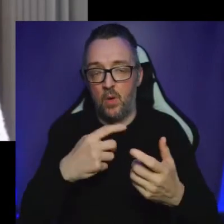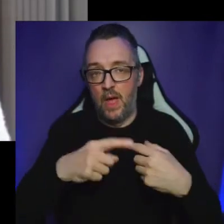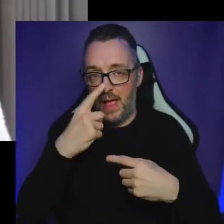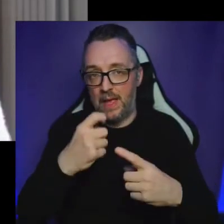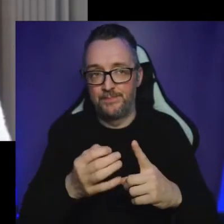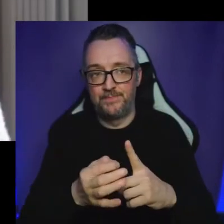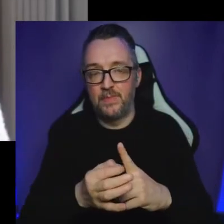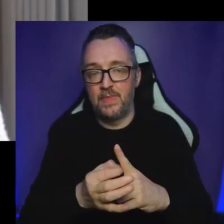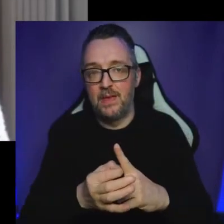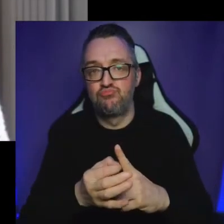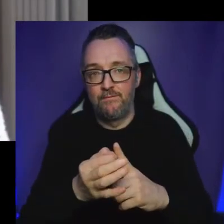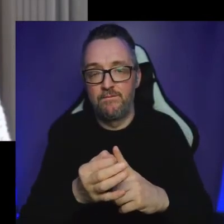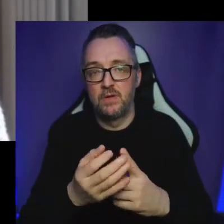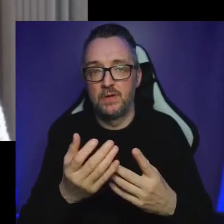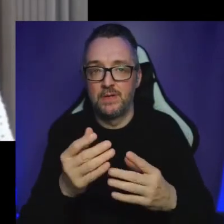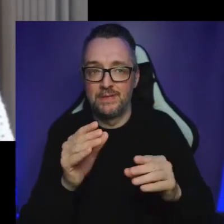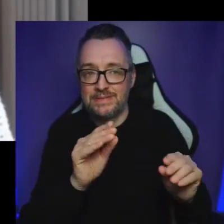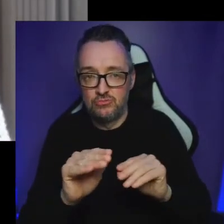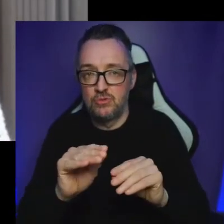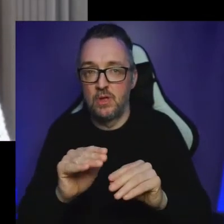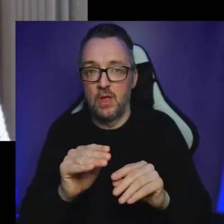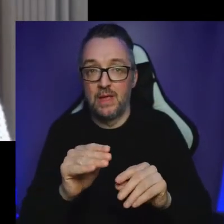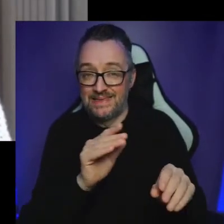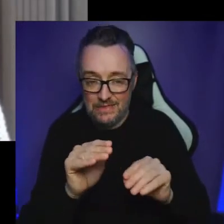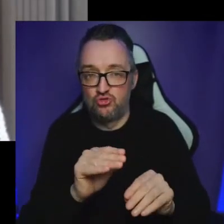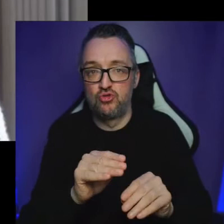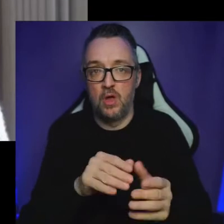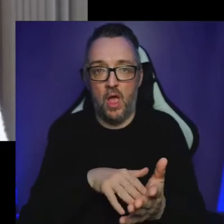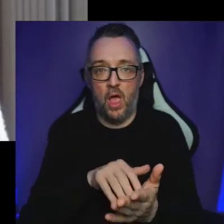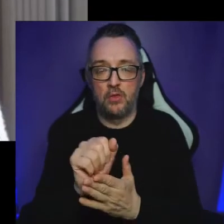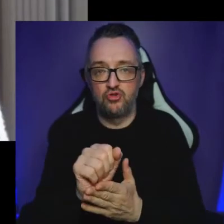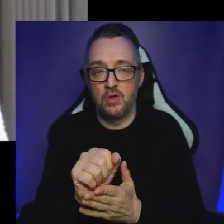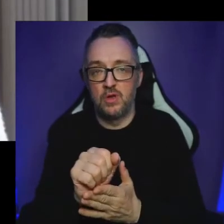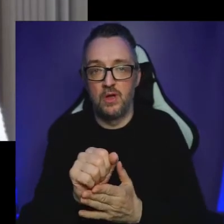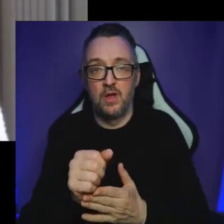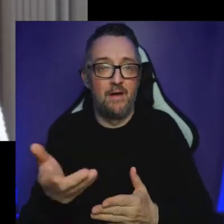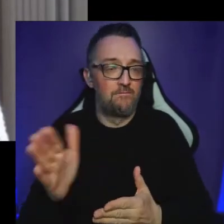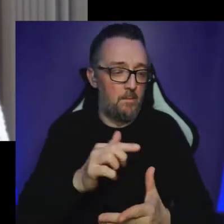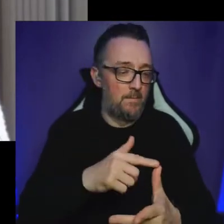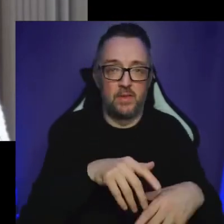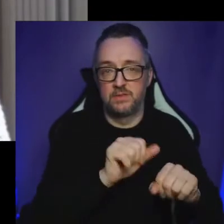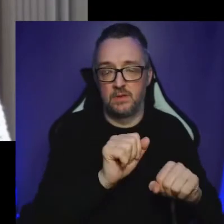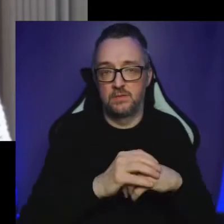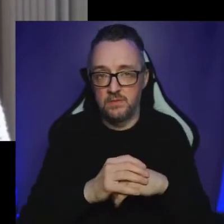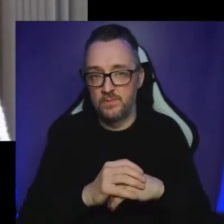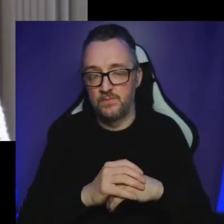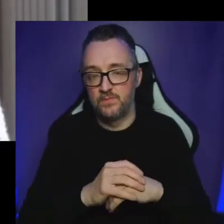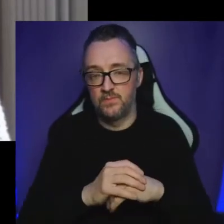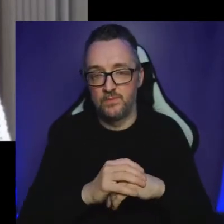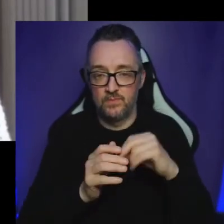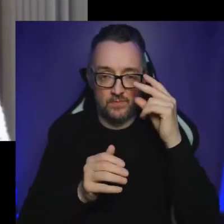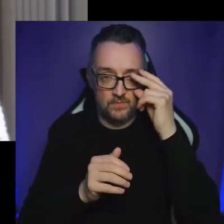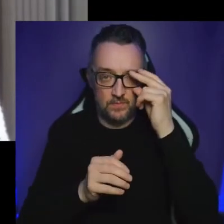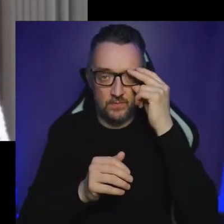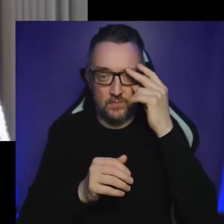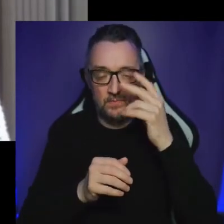more embedded as part of good professional discipline. I think